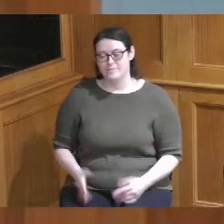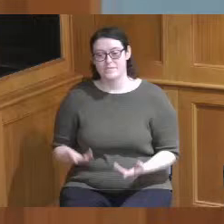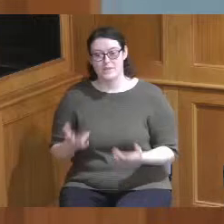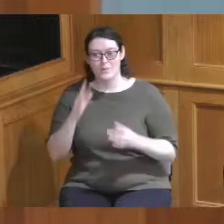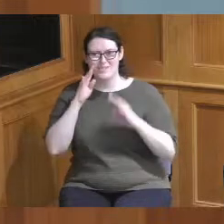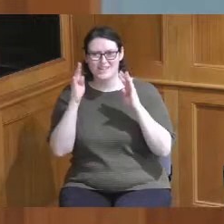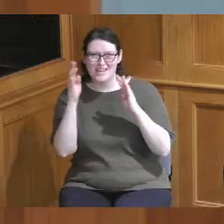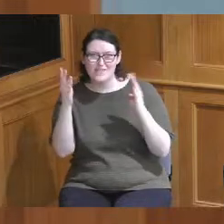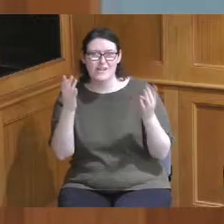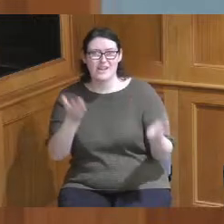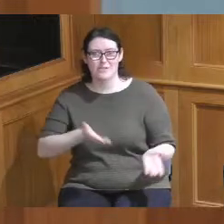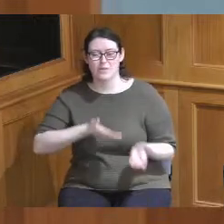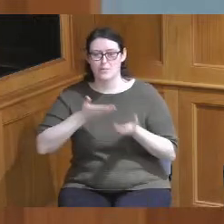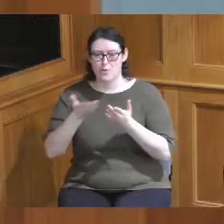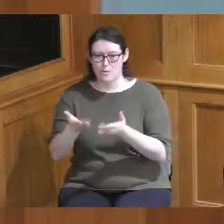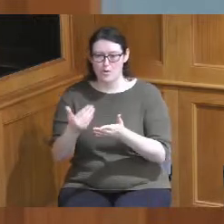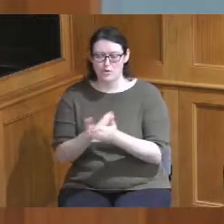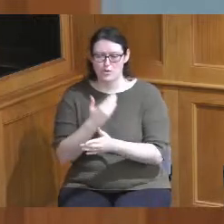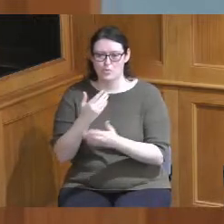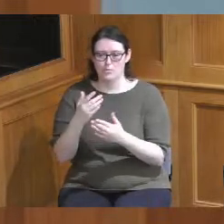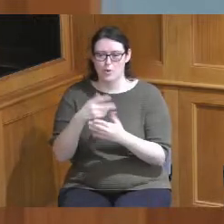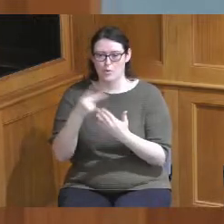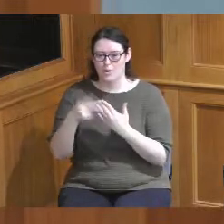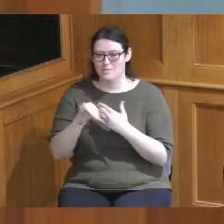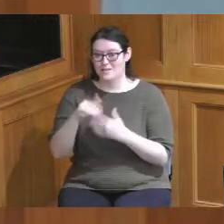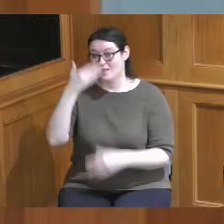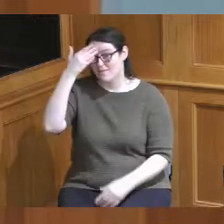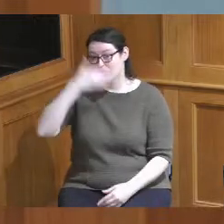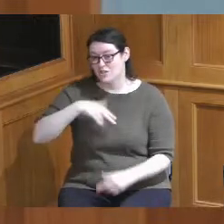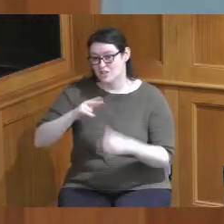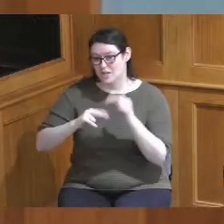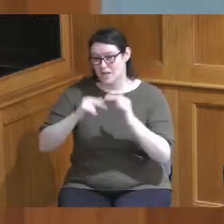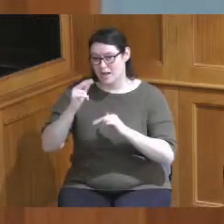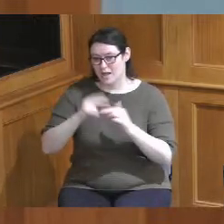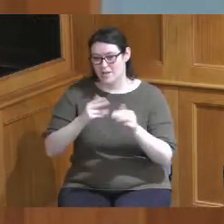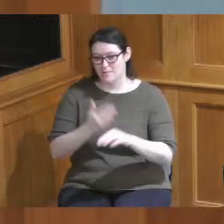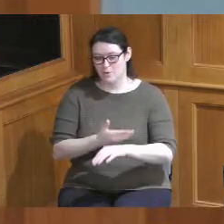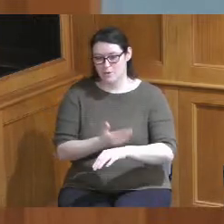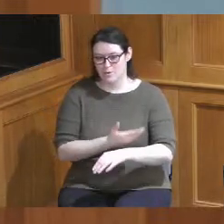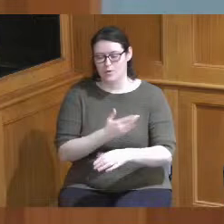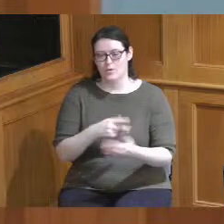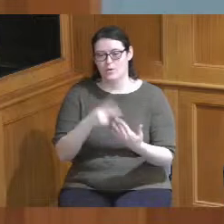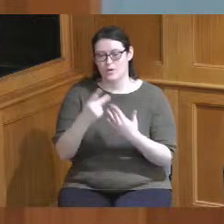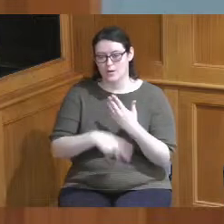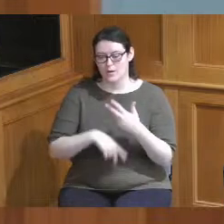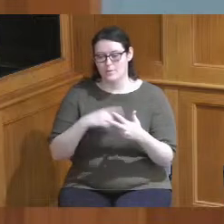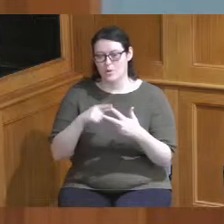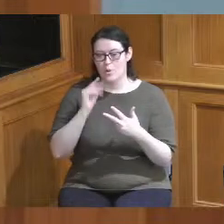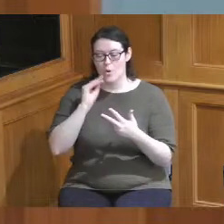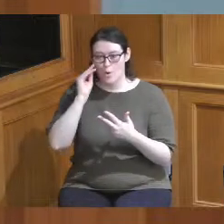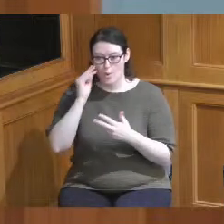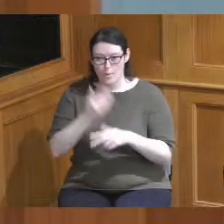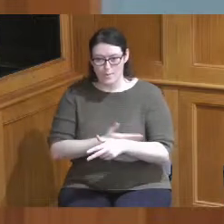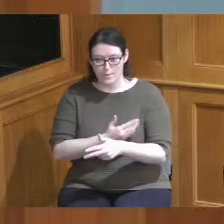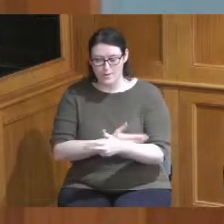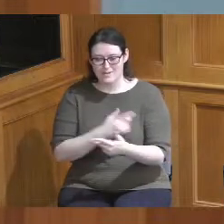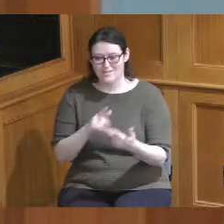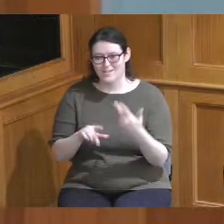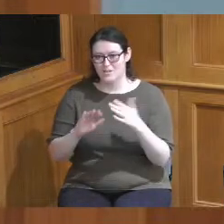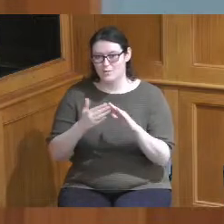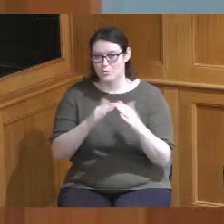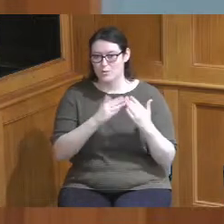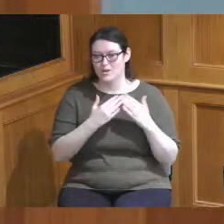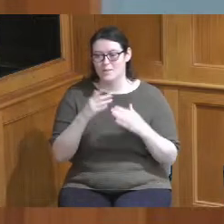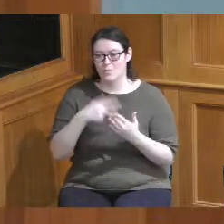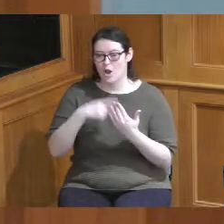in the consolidated plan, such as the Facade Improvement Program, the Home Improvement Program, and the Competitive Community Projects Program, are reflective of the